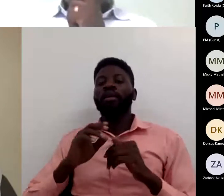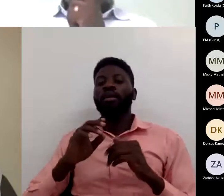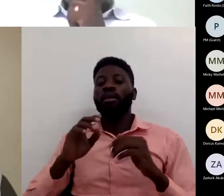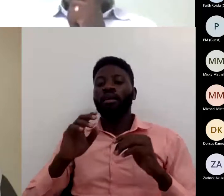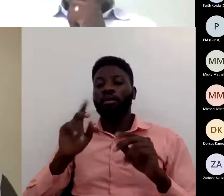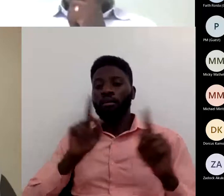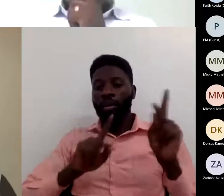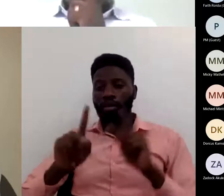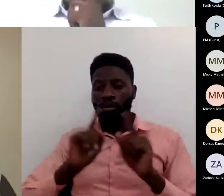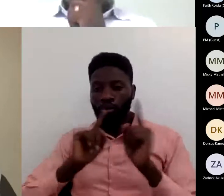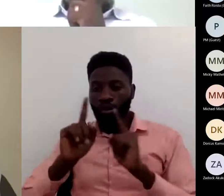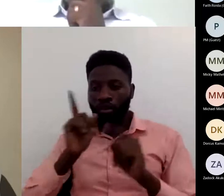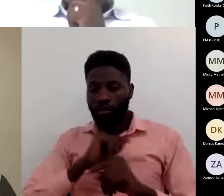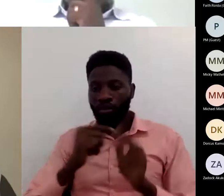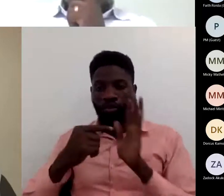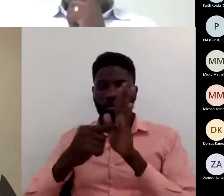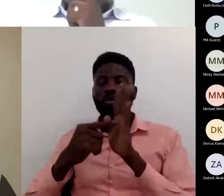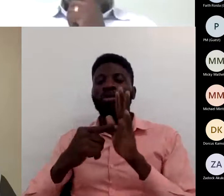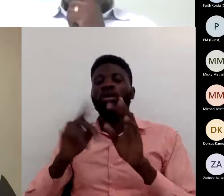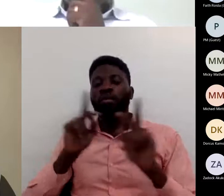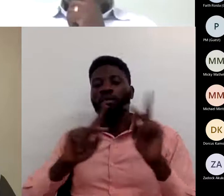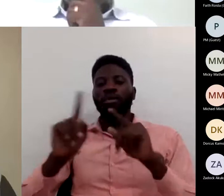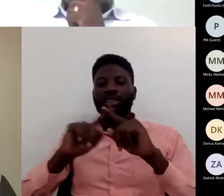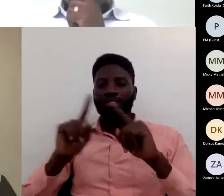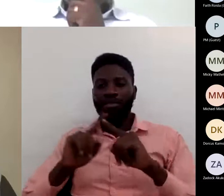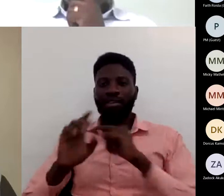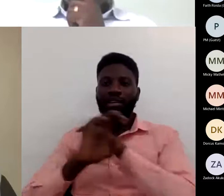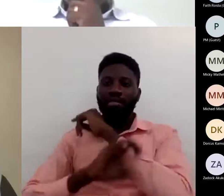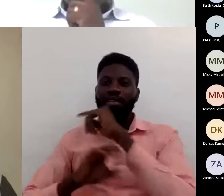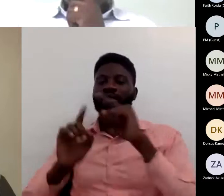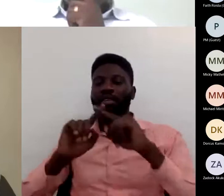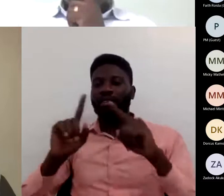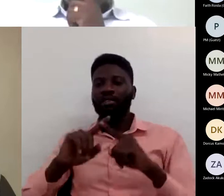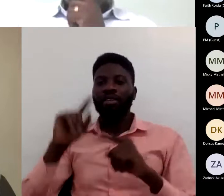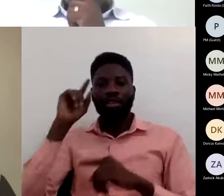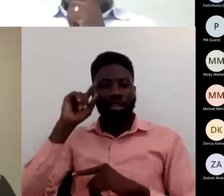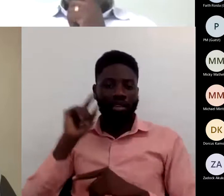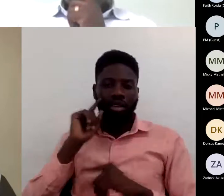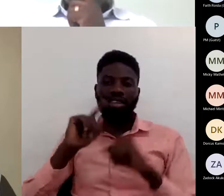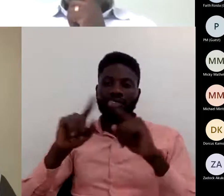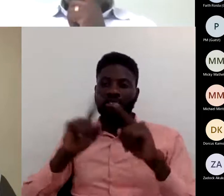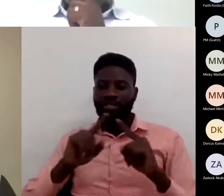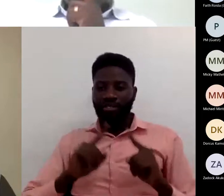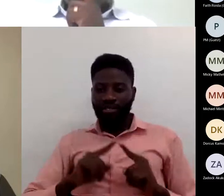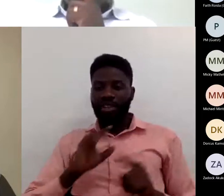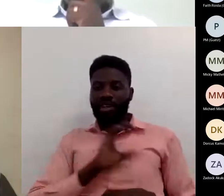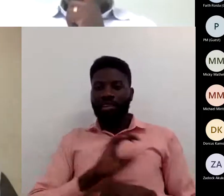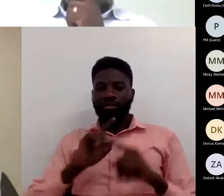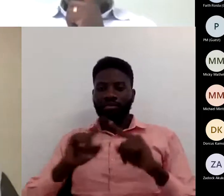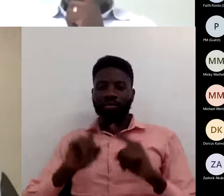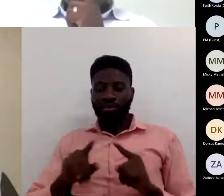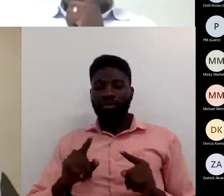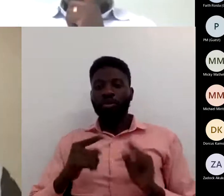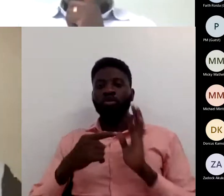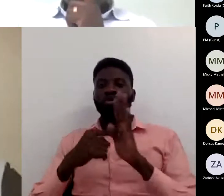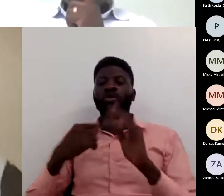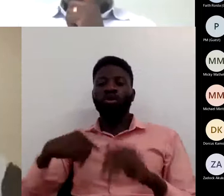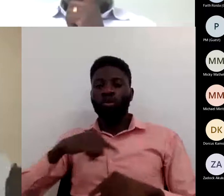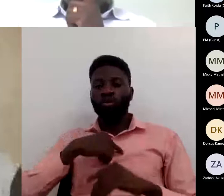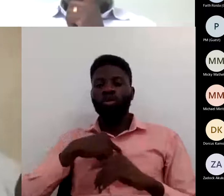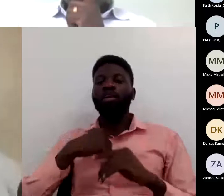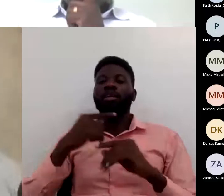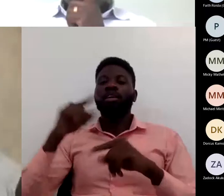of people who come from different countries, different gender, different orientations. So it just shows how diverse we are.